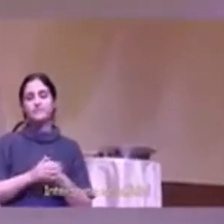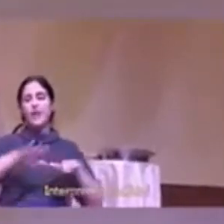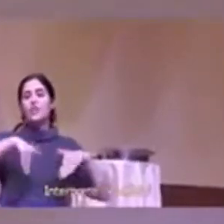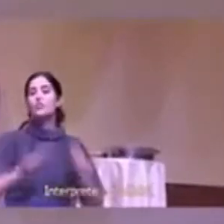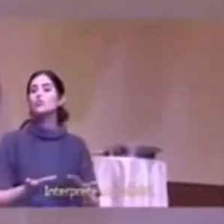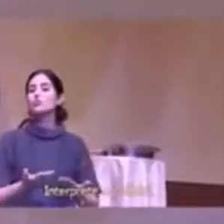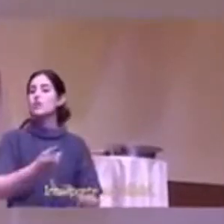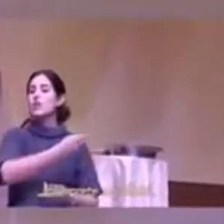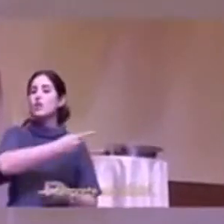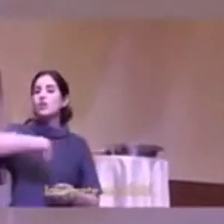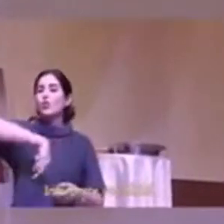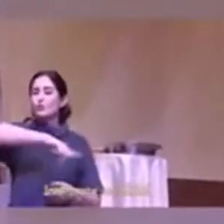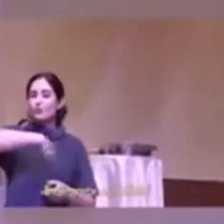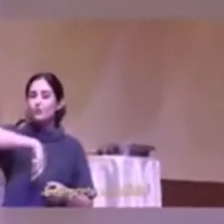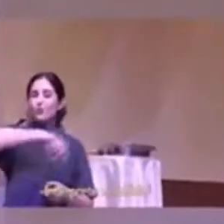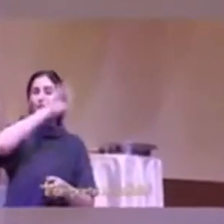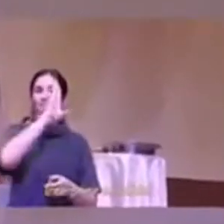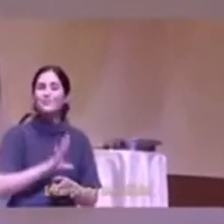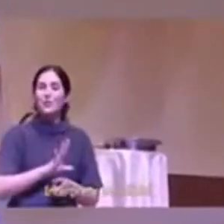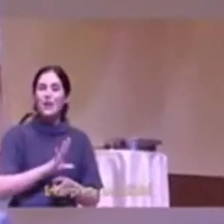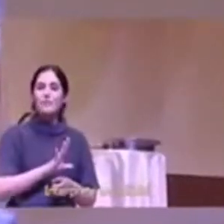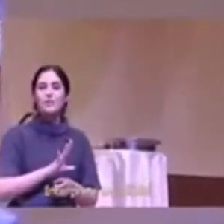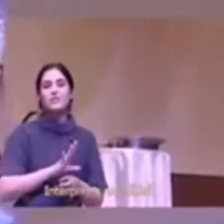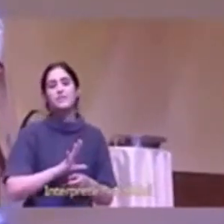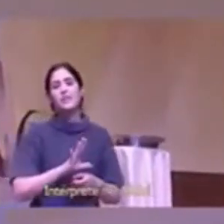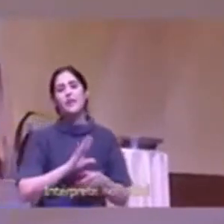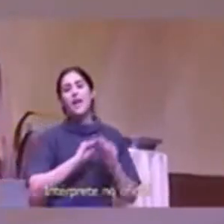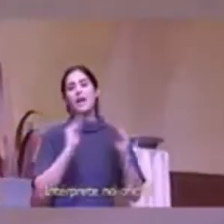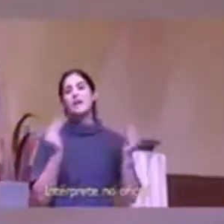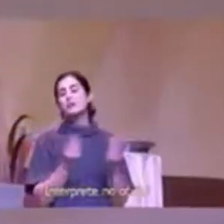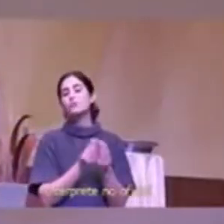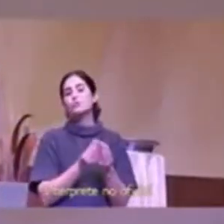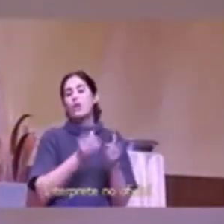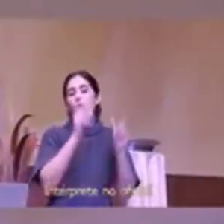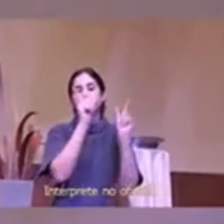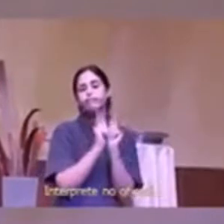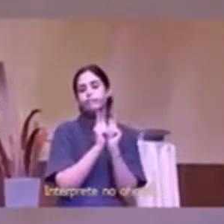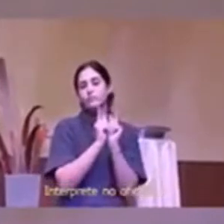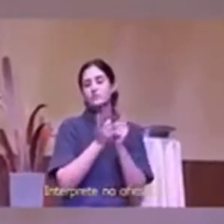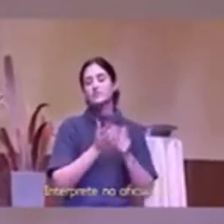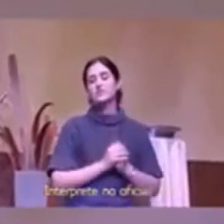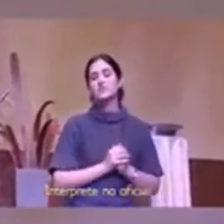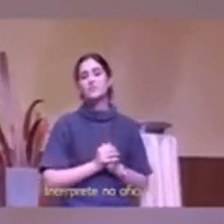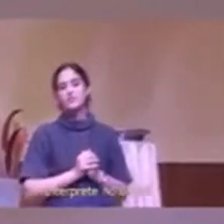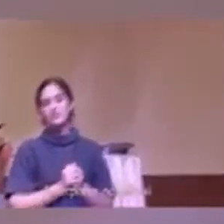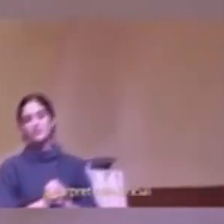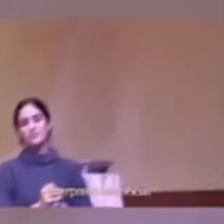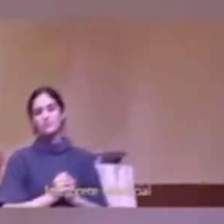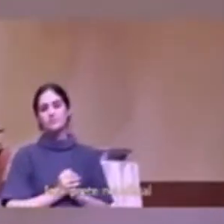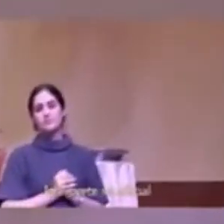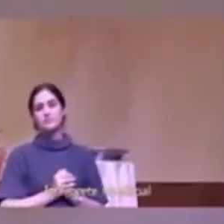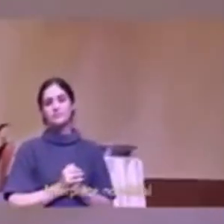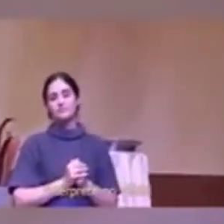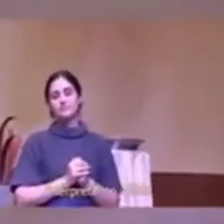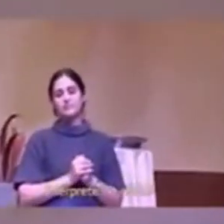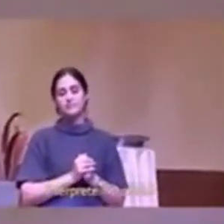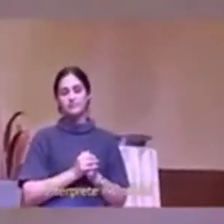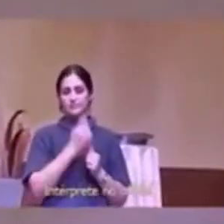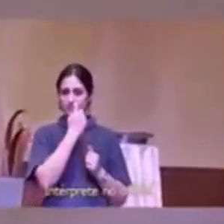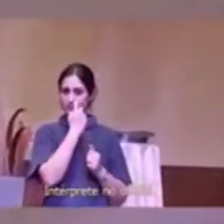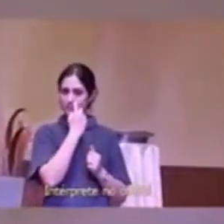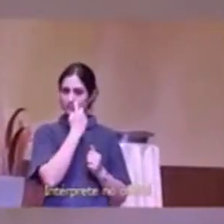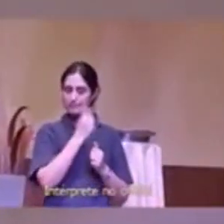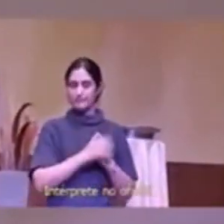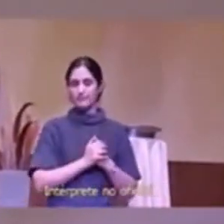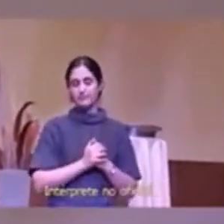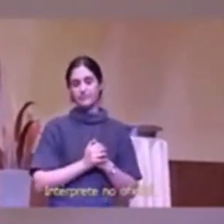and fast. Van a ver resultados rápidos, inmediatos. There will be a quick return on your investment. La inversión